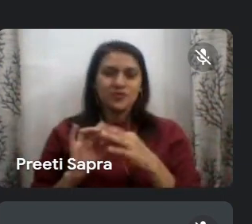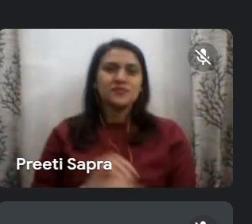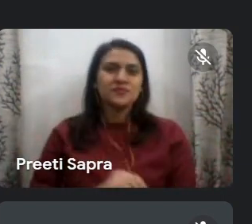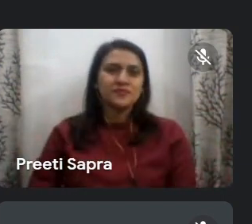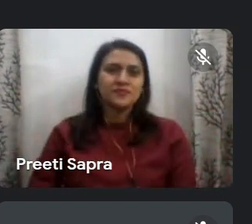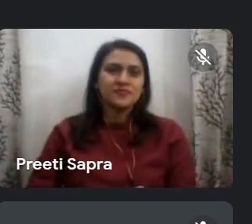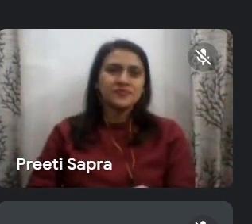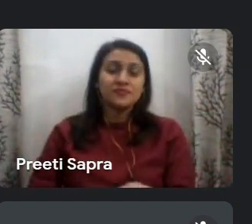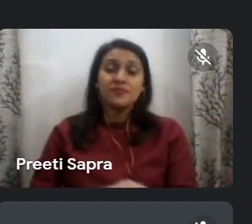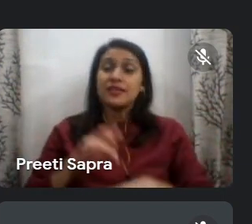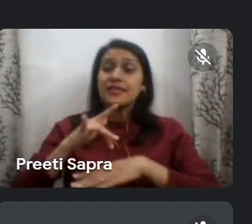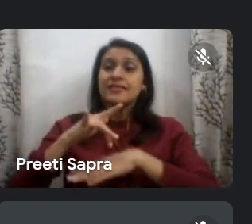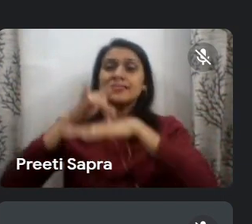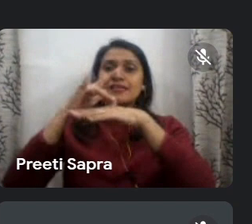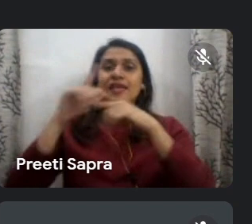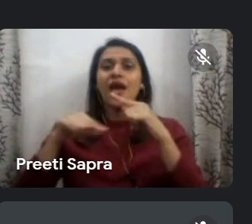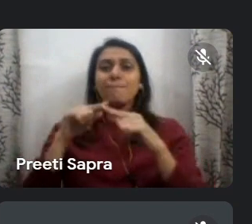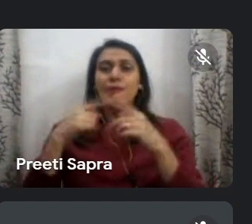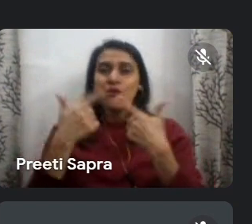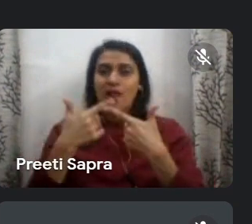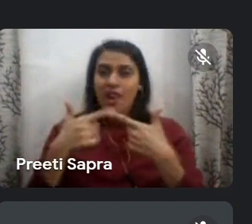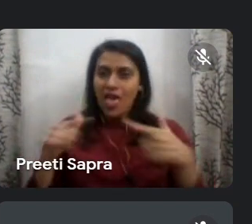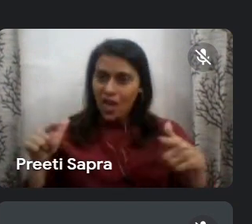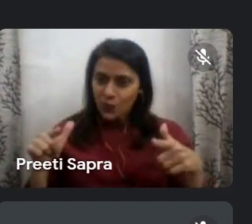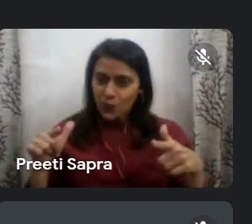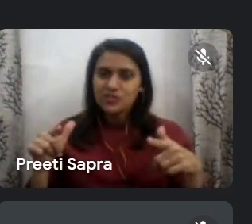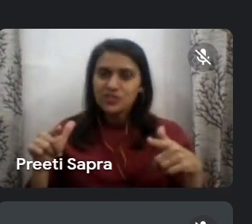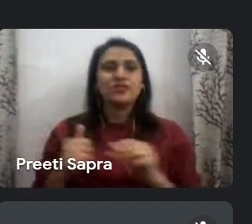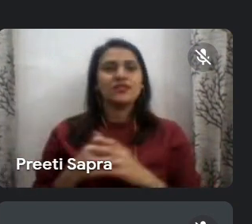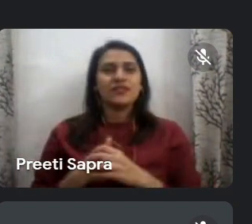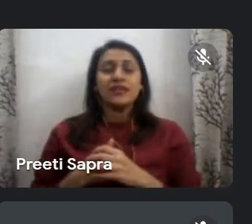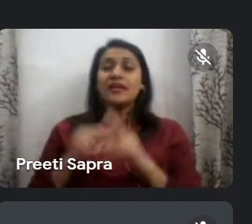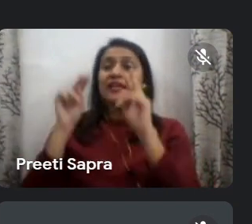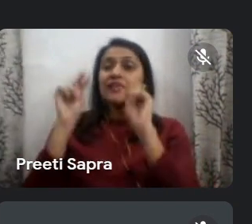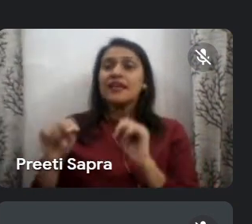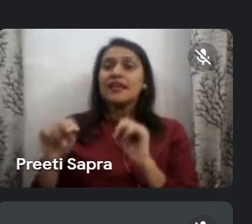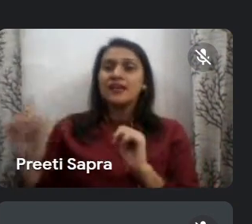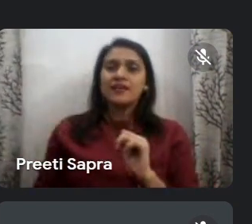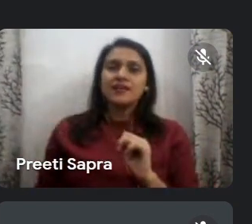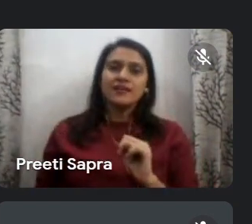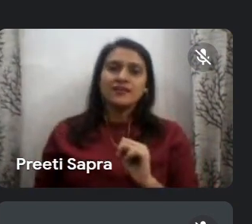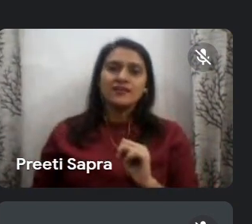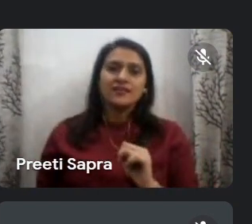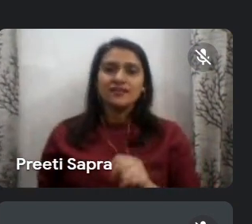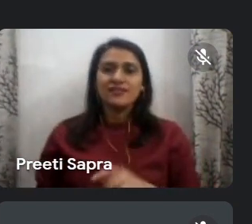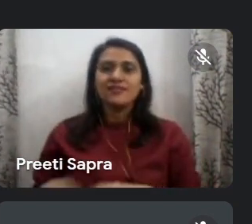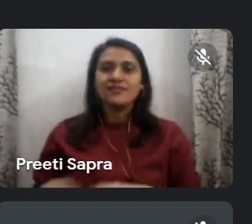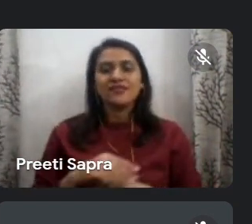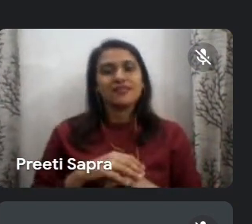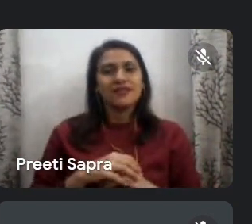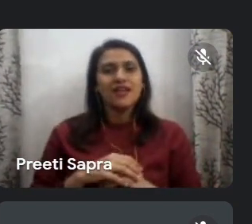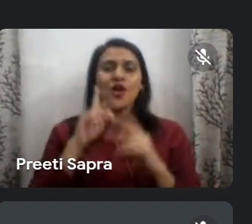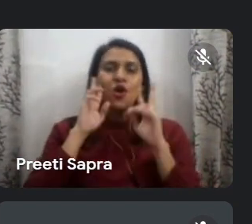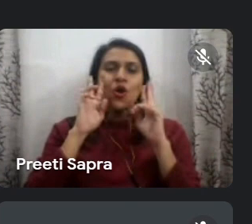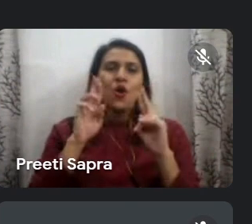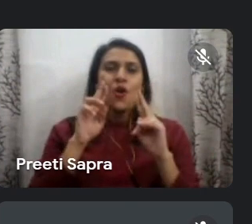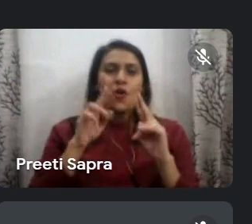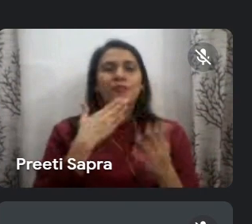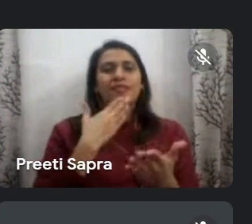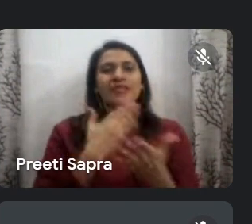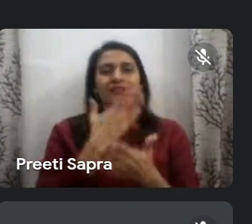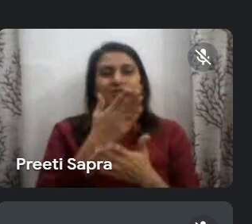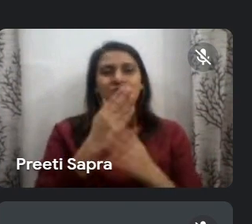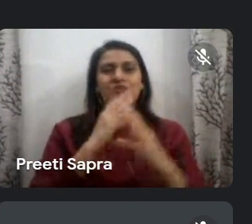being sensitive to language, being sensitive to the needs of all of us. So thanks. Hope to have this kind